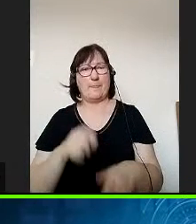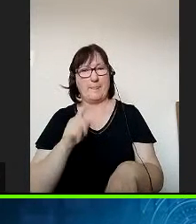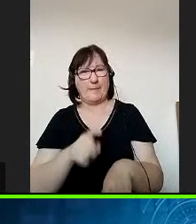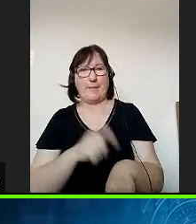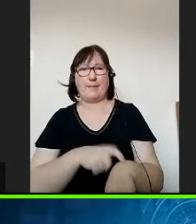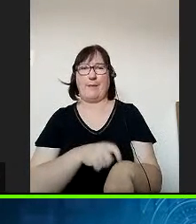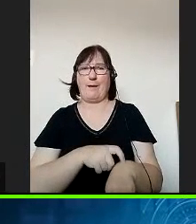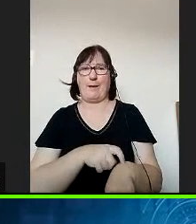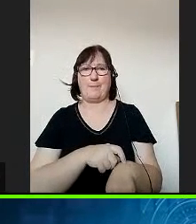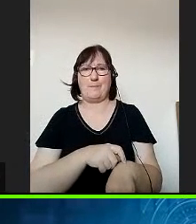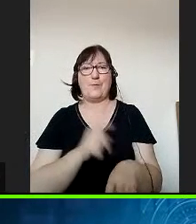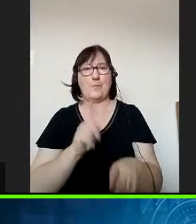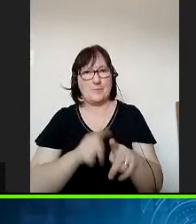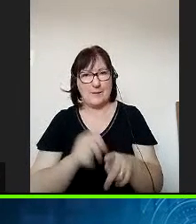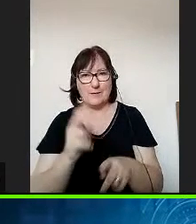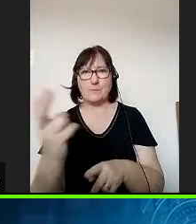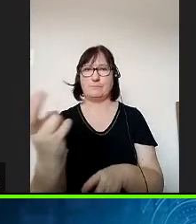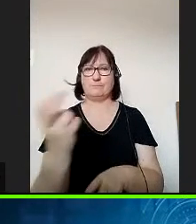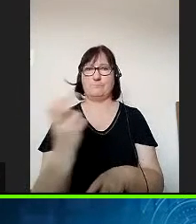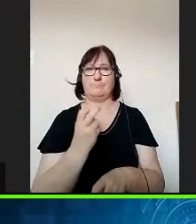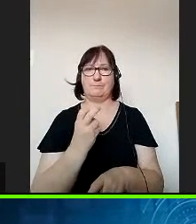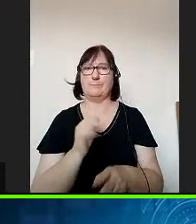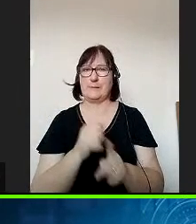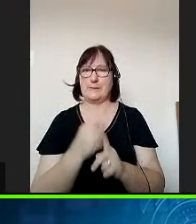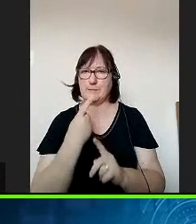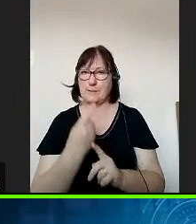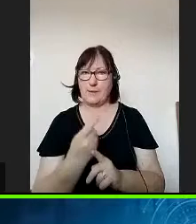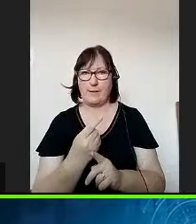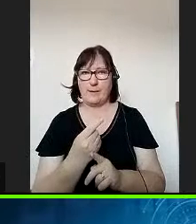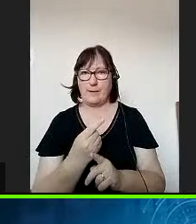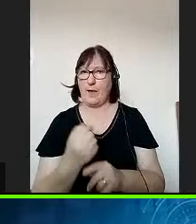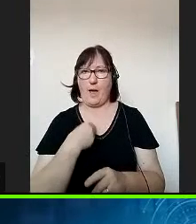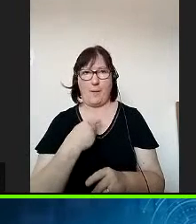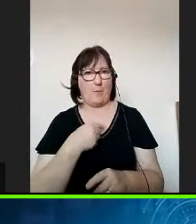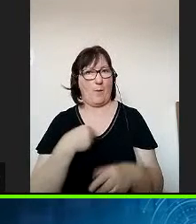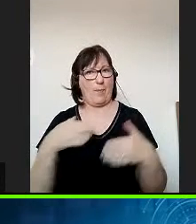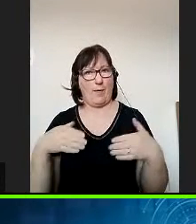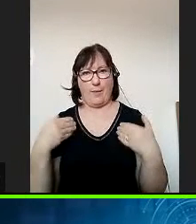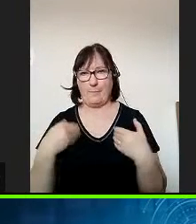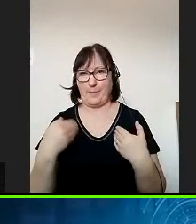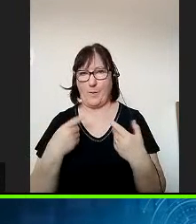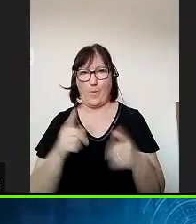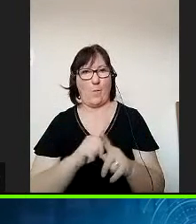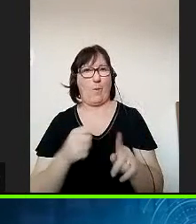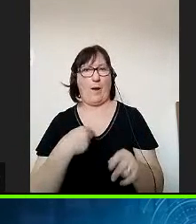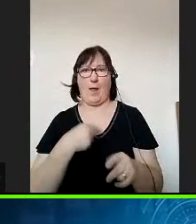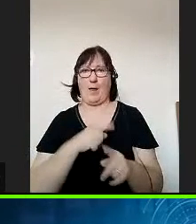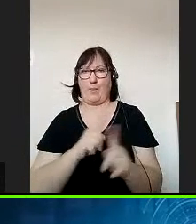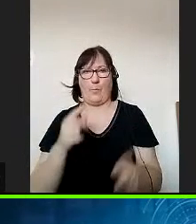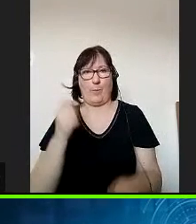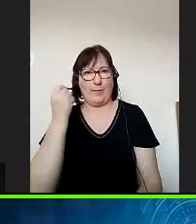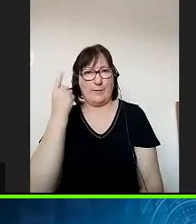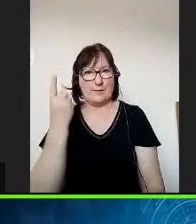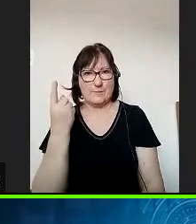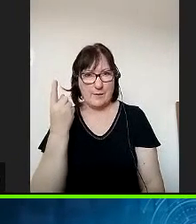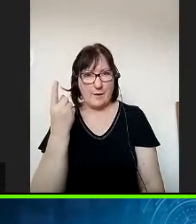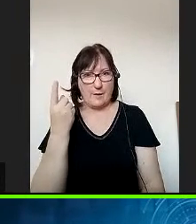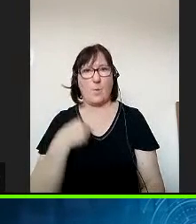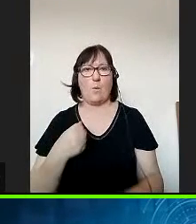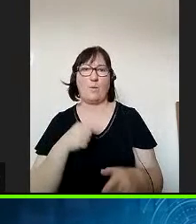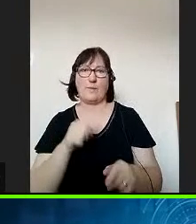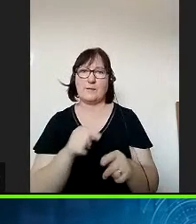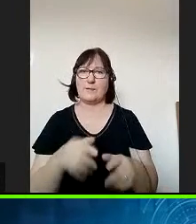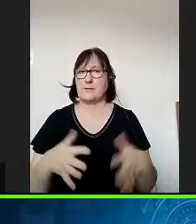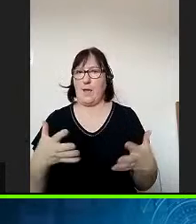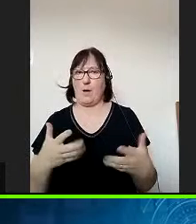a trader and say, I disagree, or I don't understand this, because this is how I see it. And sometimes